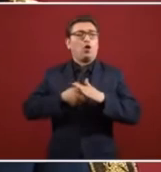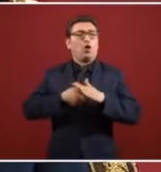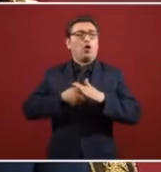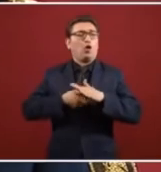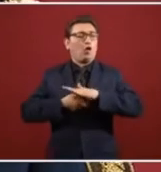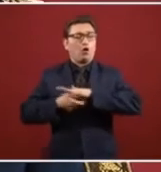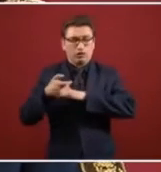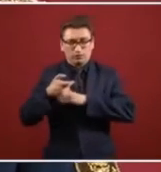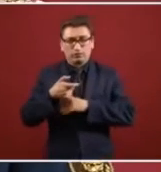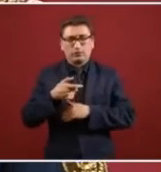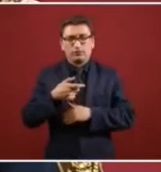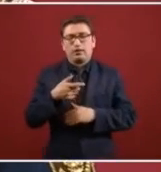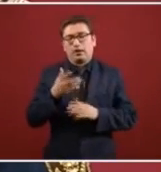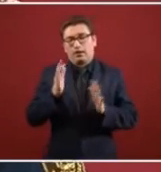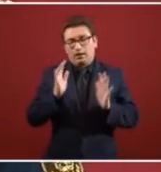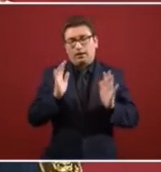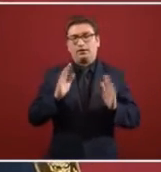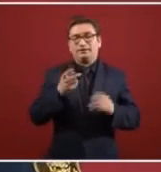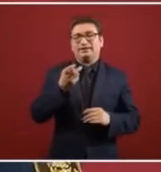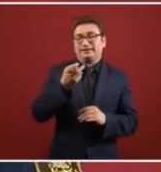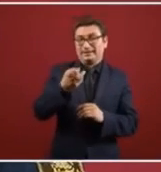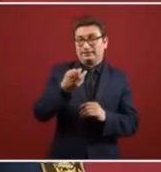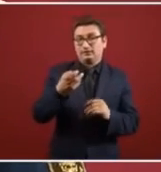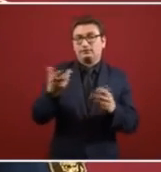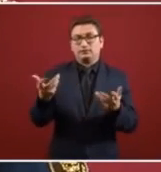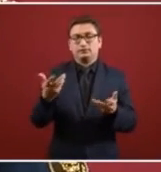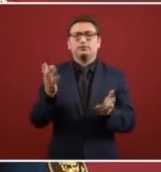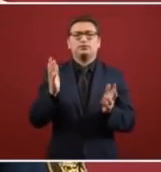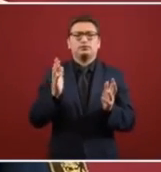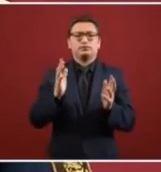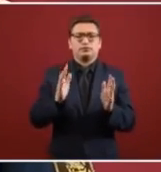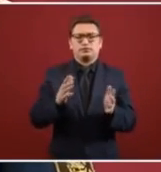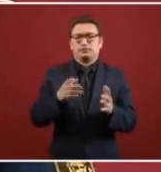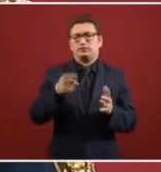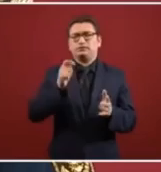suborning, esta parte ya this part